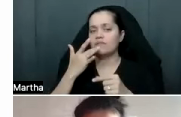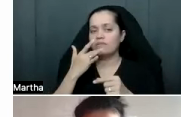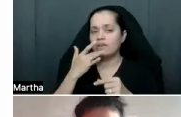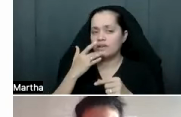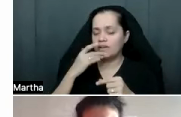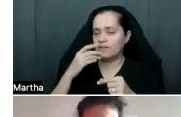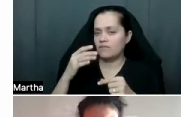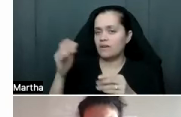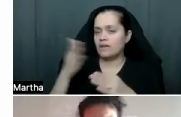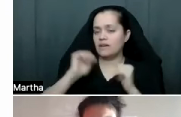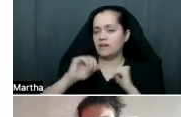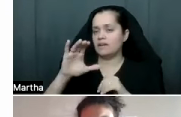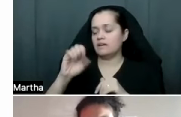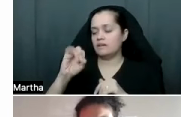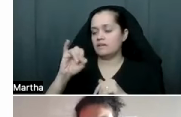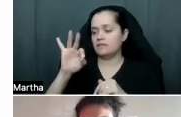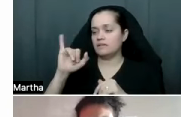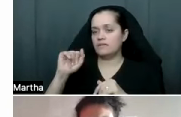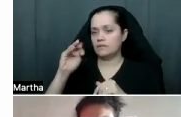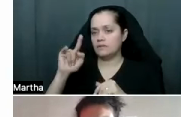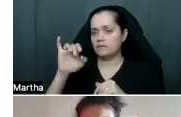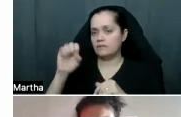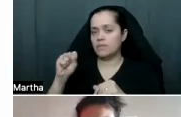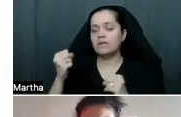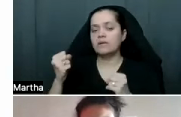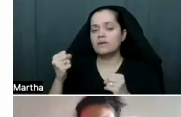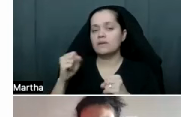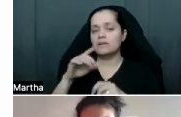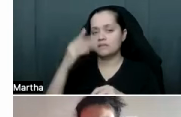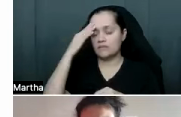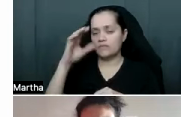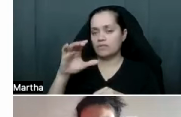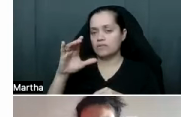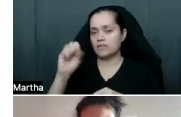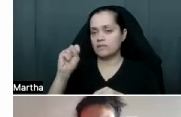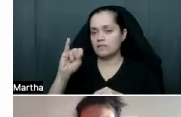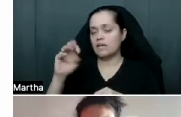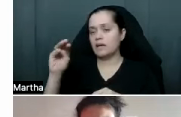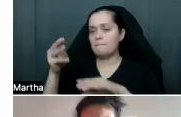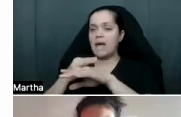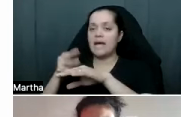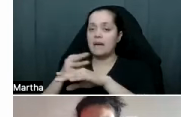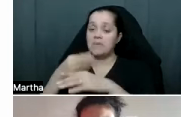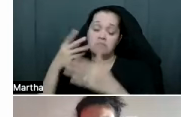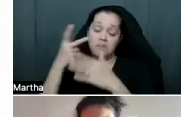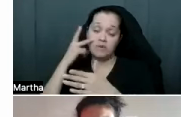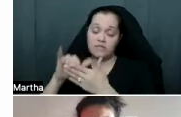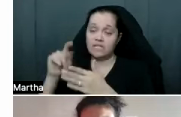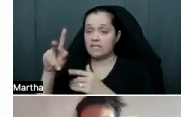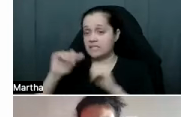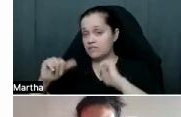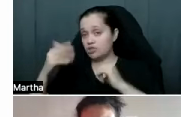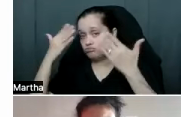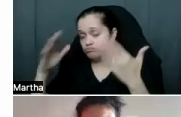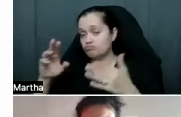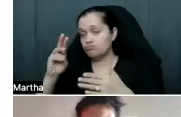Milos, who was best known for some years on CSI Miami. Maybe you've seen reruns of